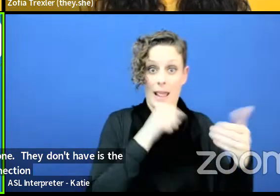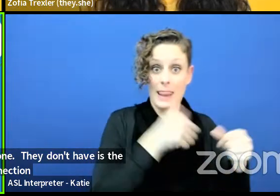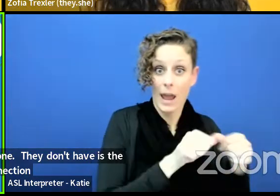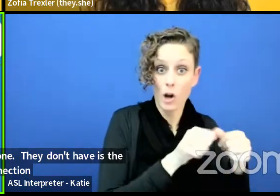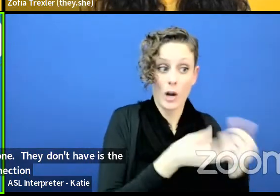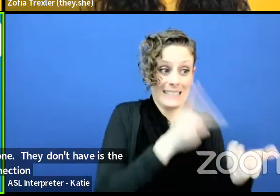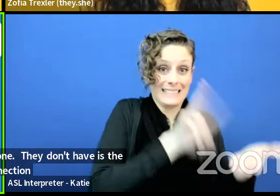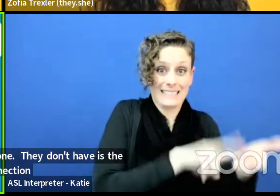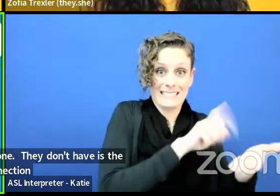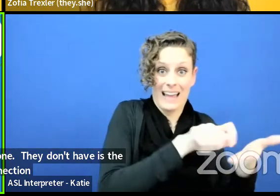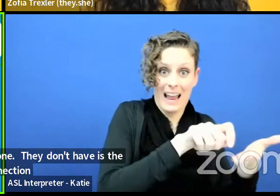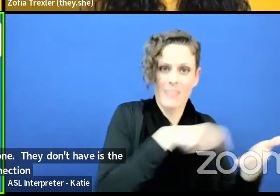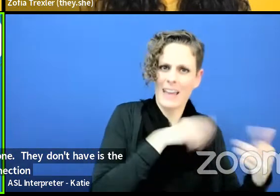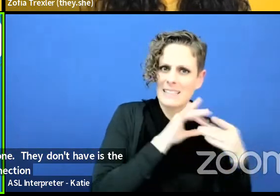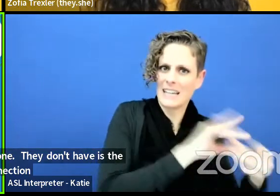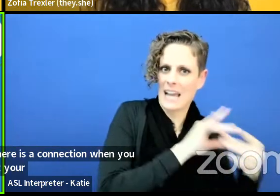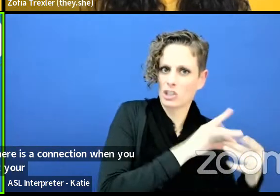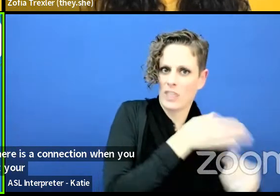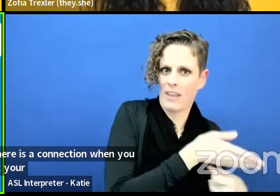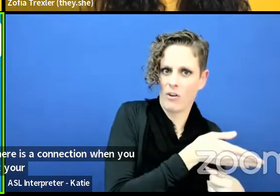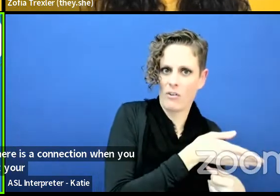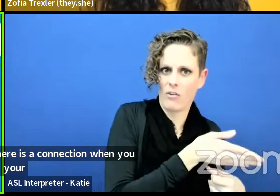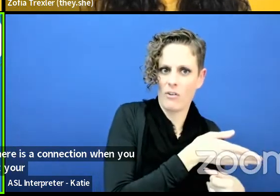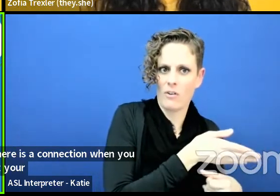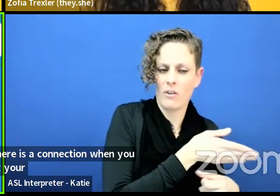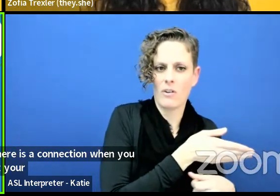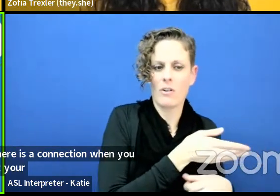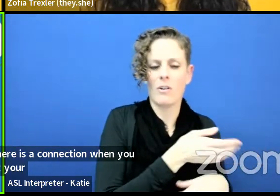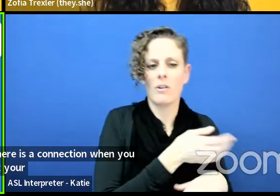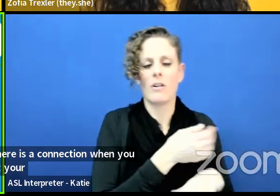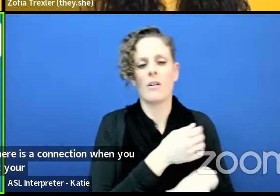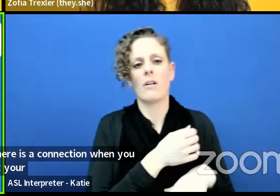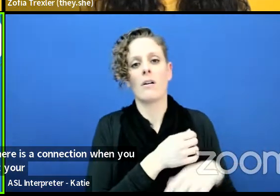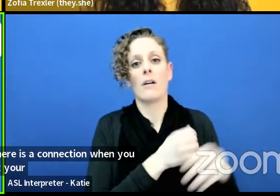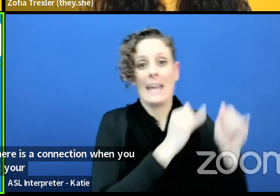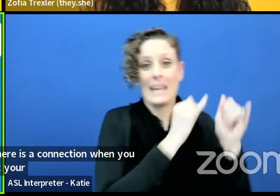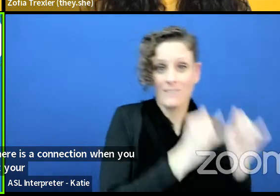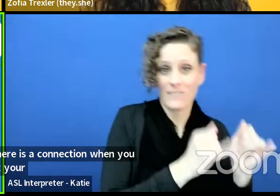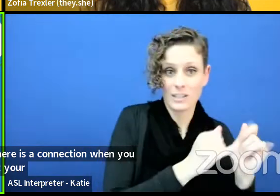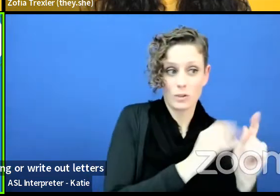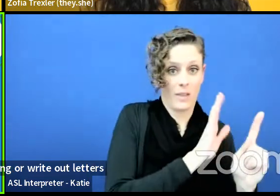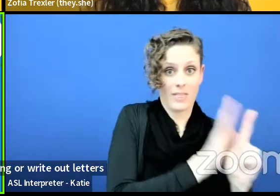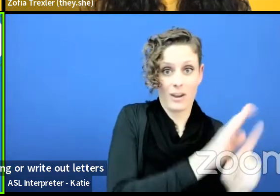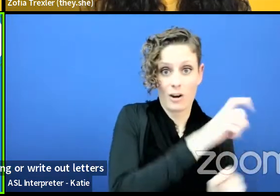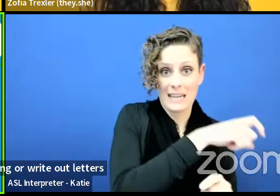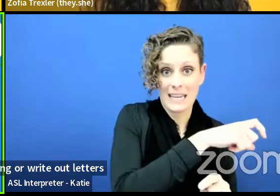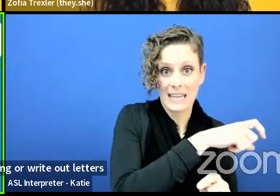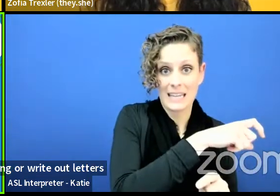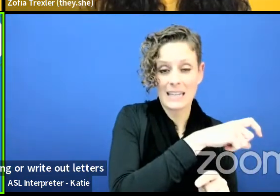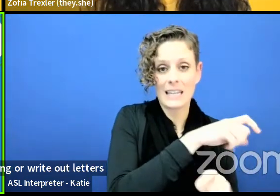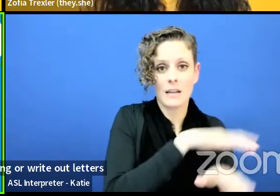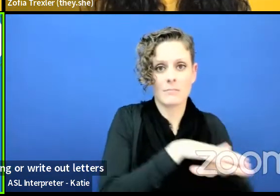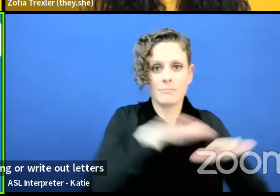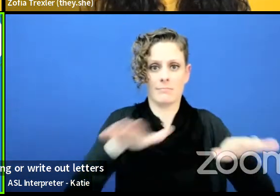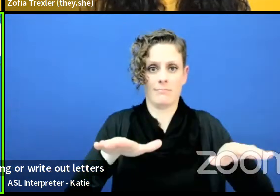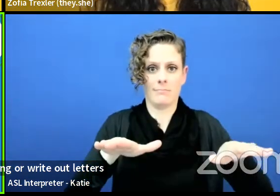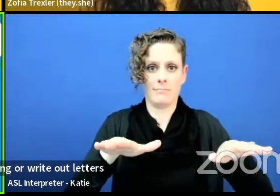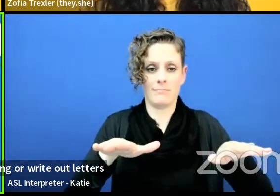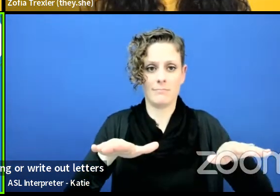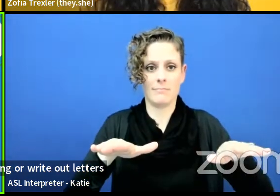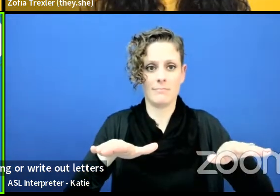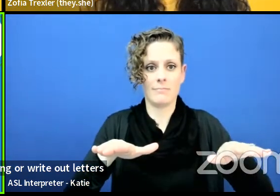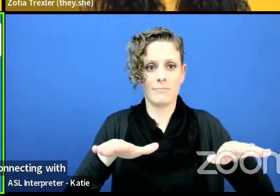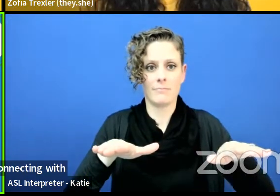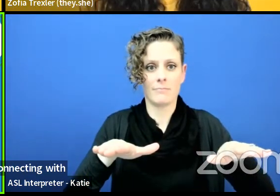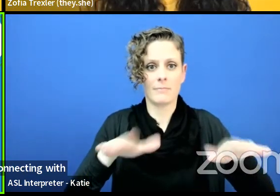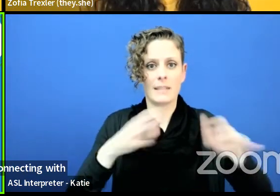there's that connectivity between being able to connect with an individual with their need that they cannot write out or voice, and you're being able to find